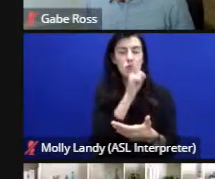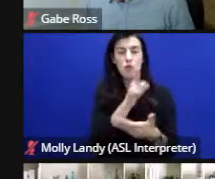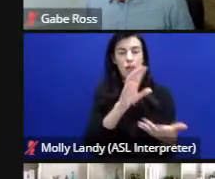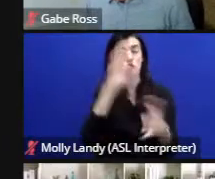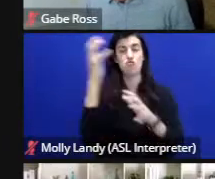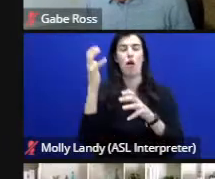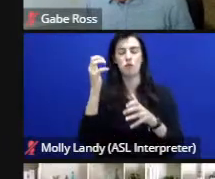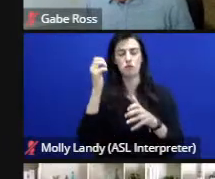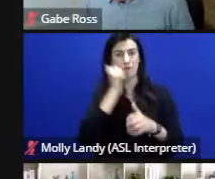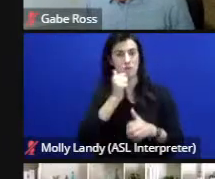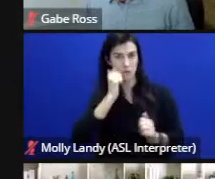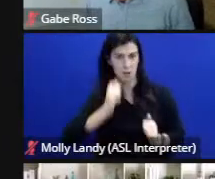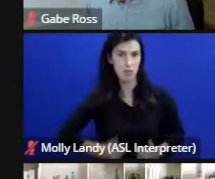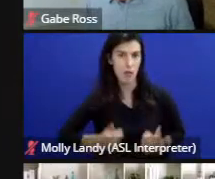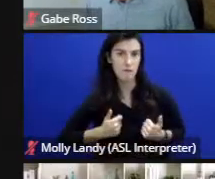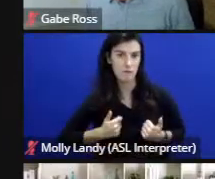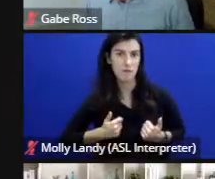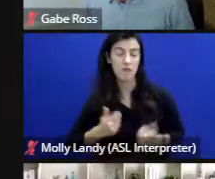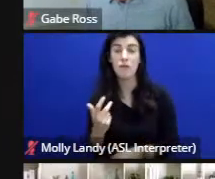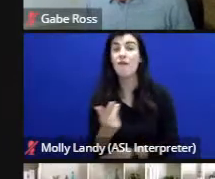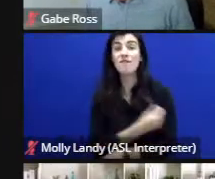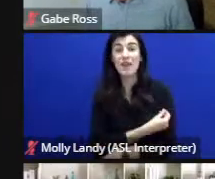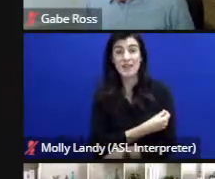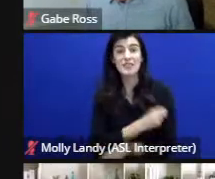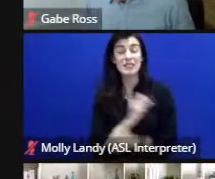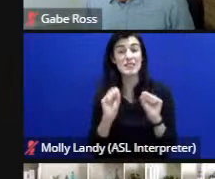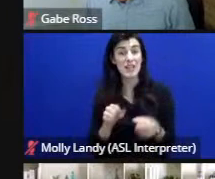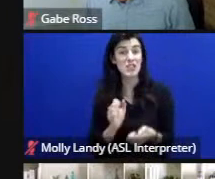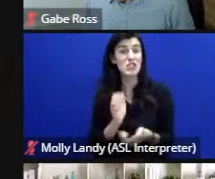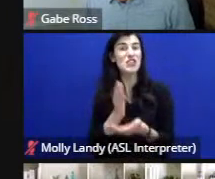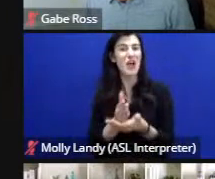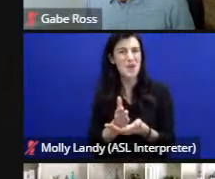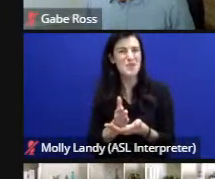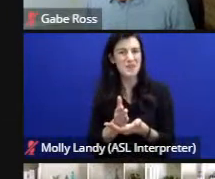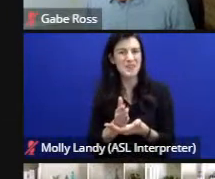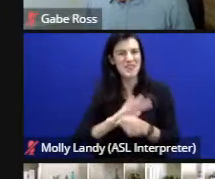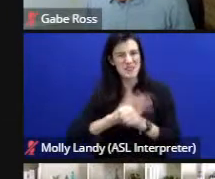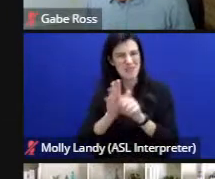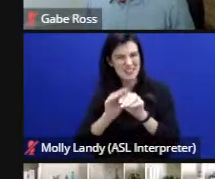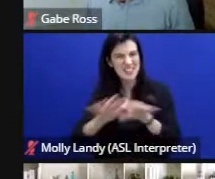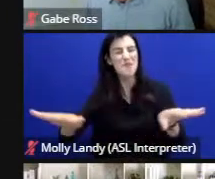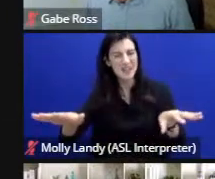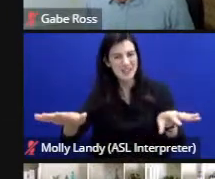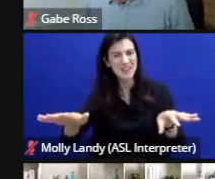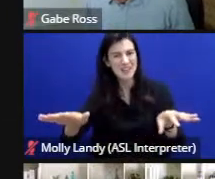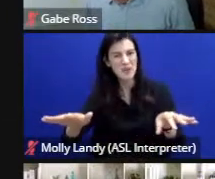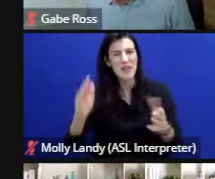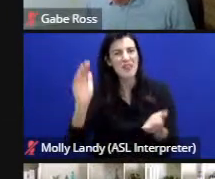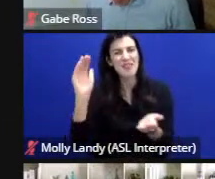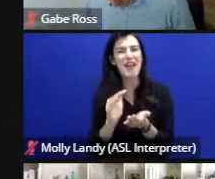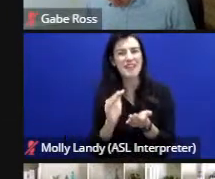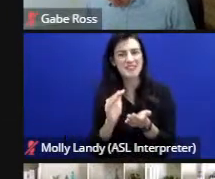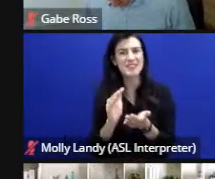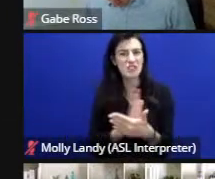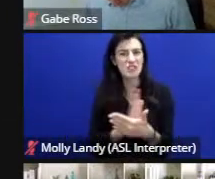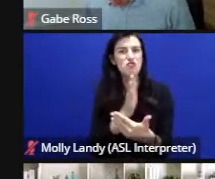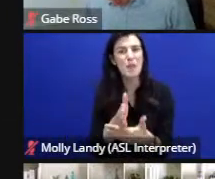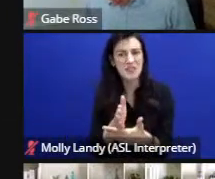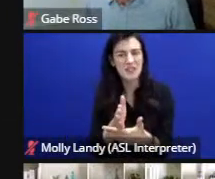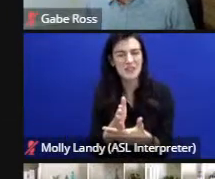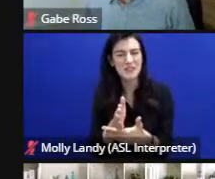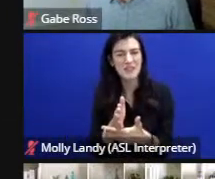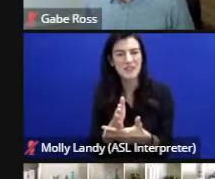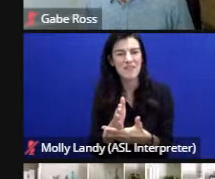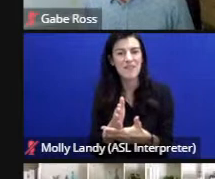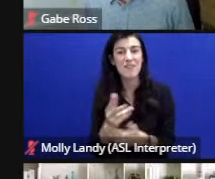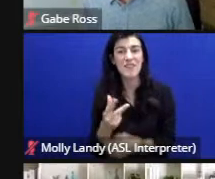While vaccinations can stop the epidemic with very little disruption, other than side effects that are overwhelmingly, in the